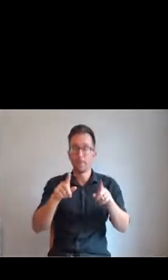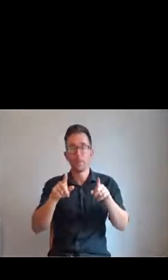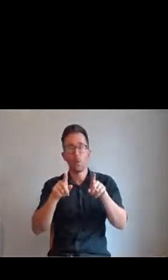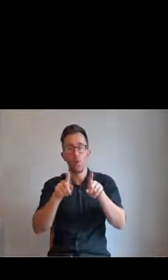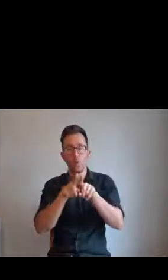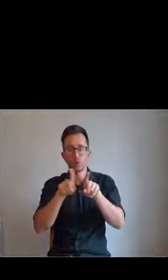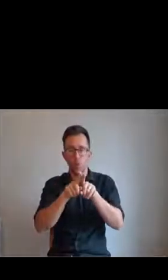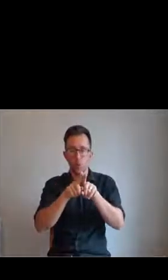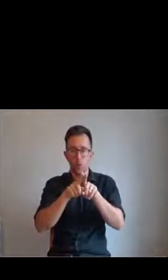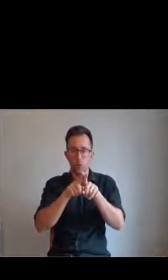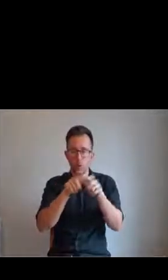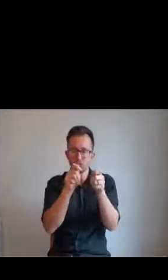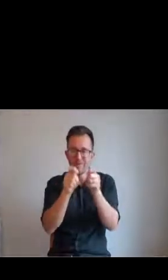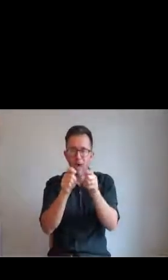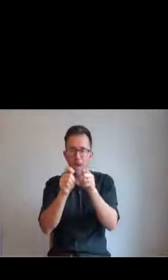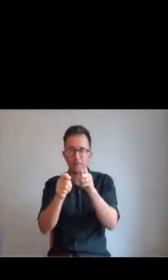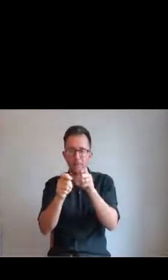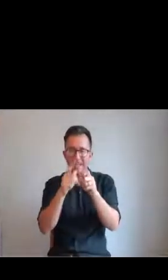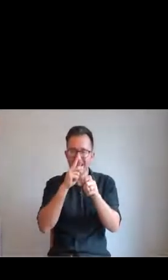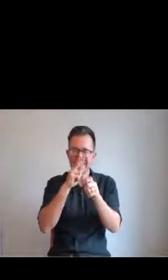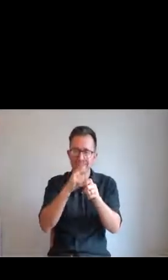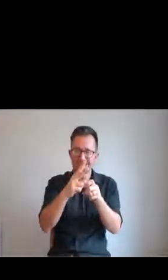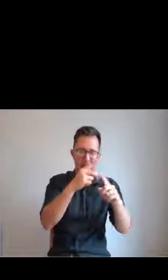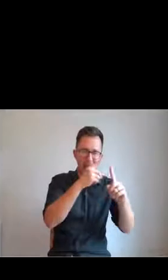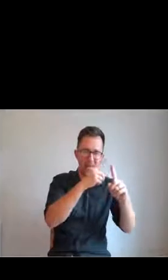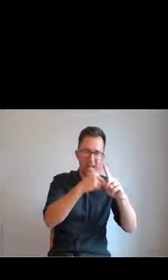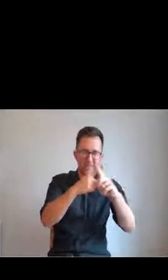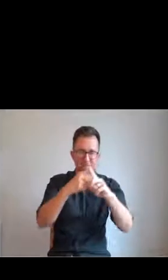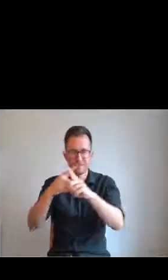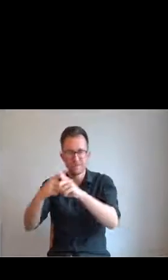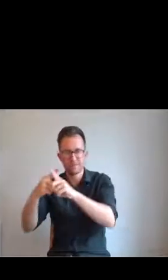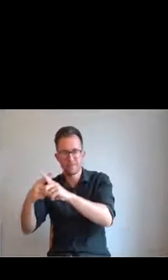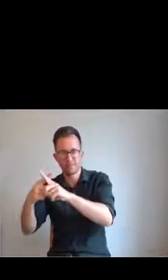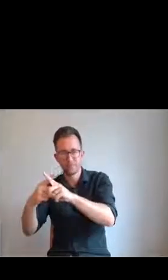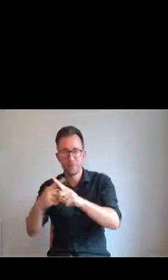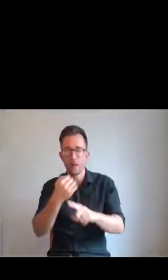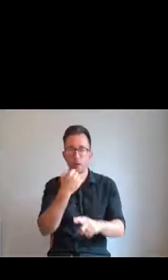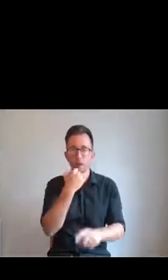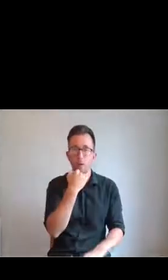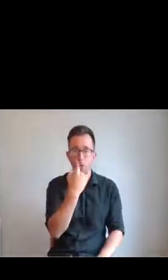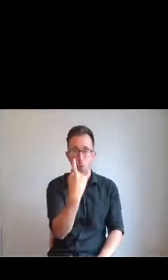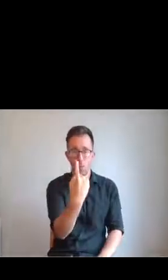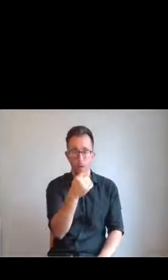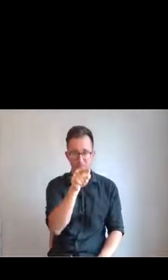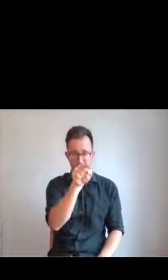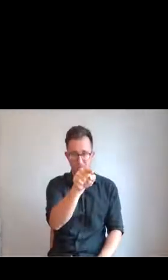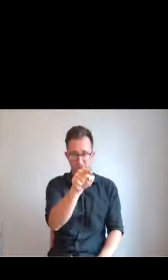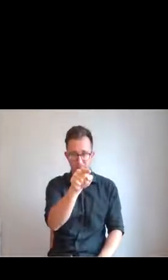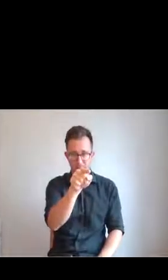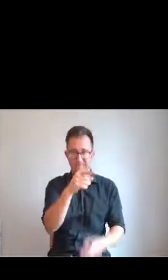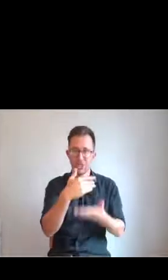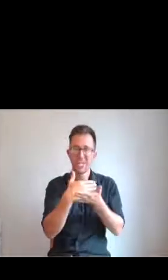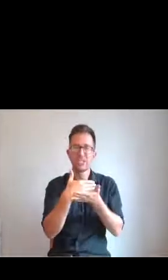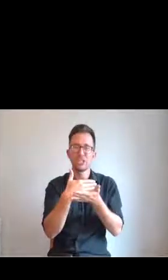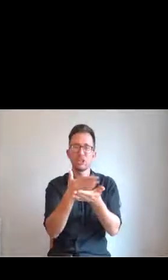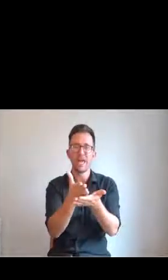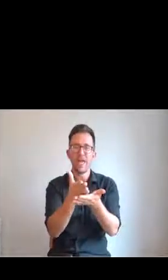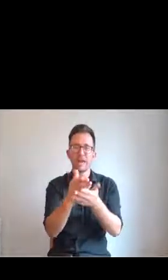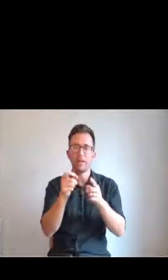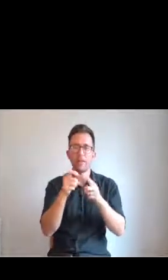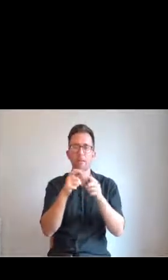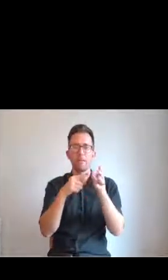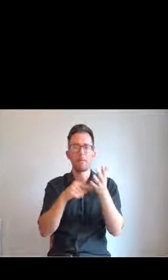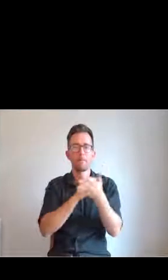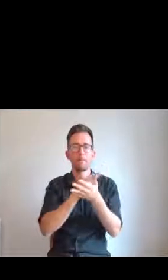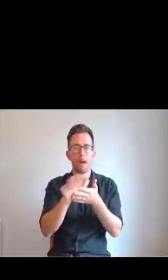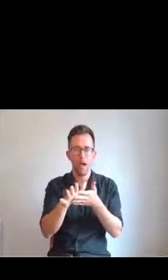dotted X's. Number 1 on this plan shows the shared path proposed at supplementary